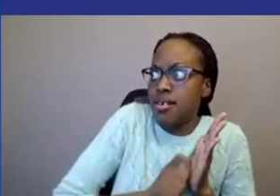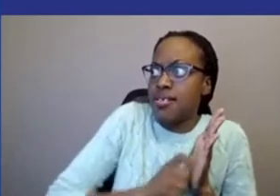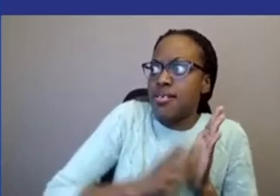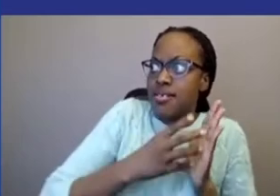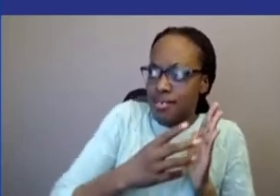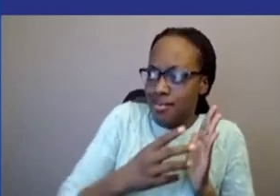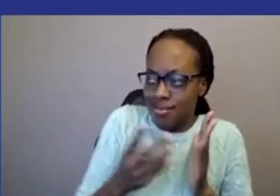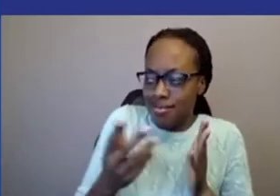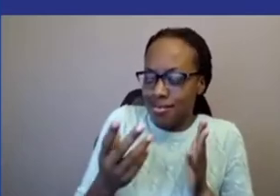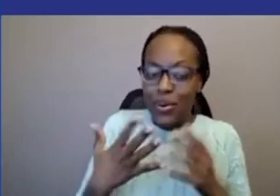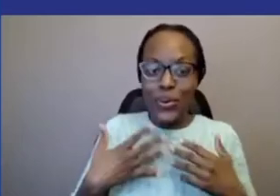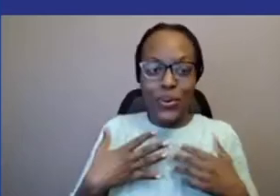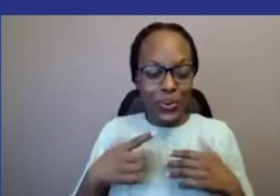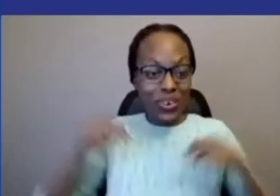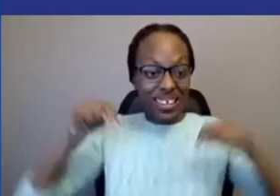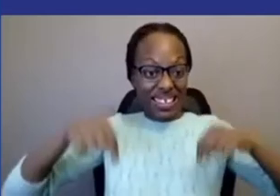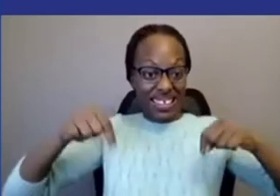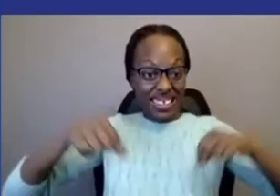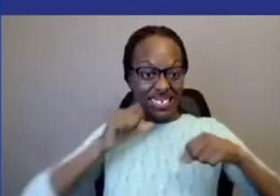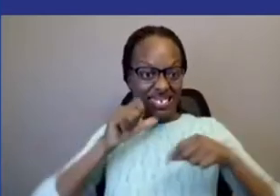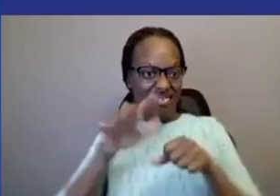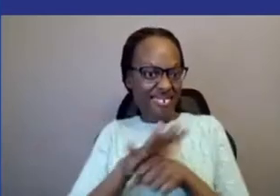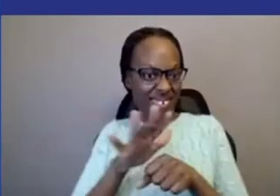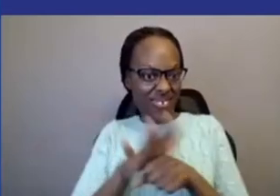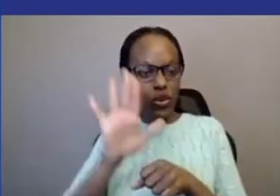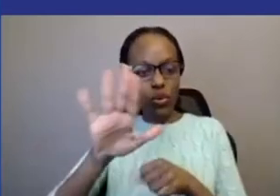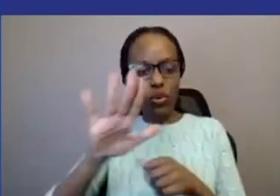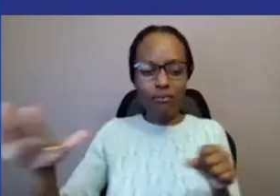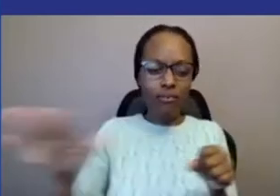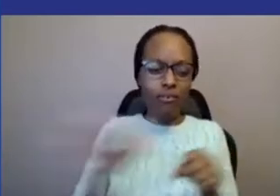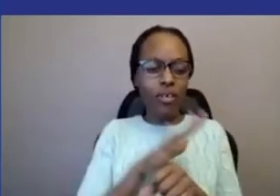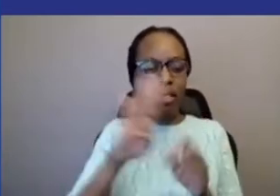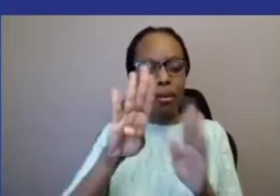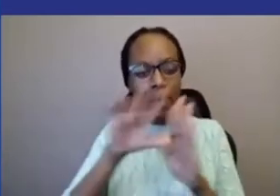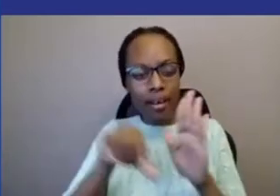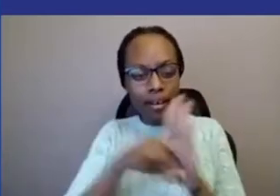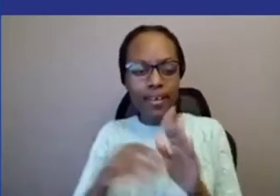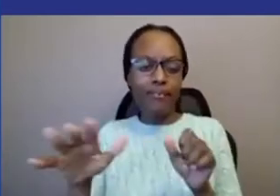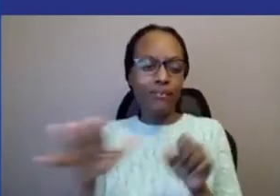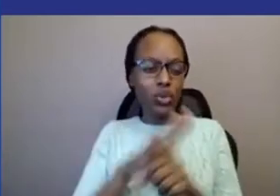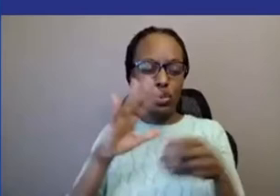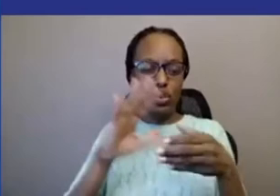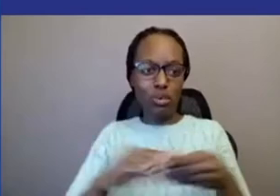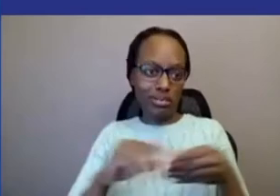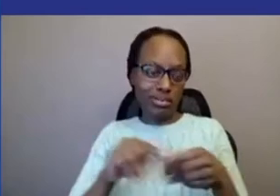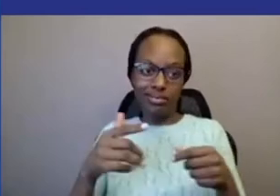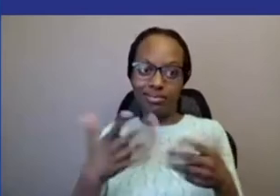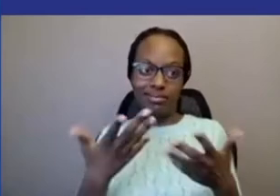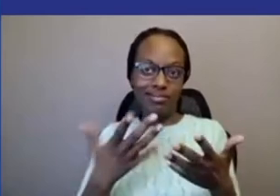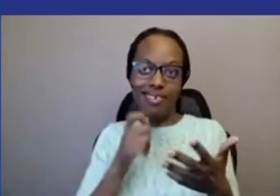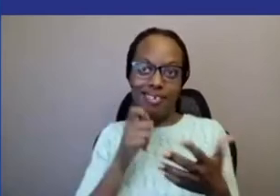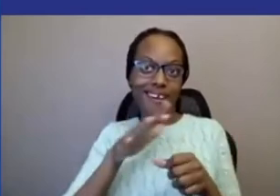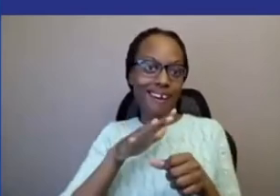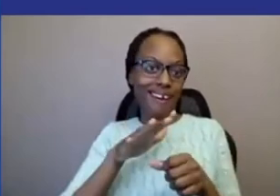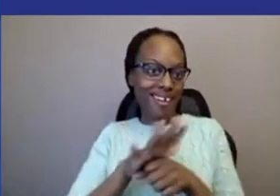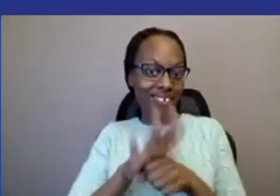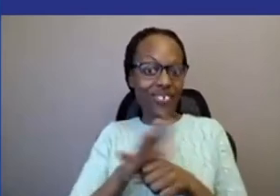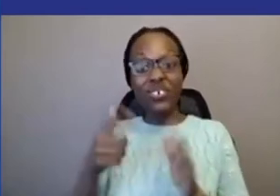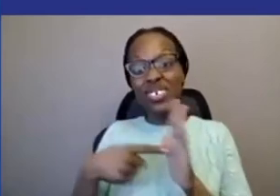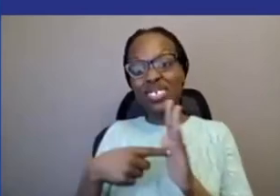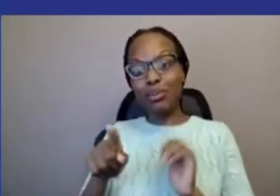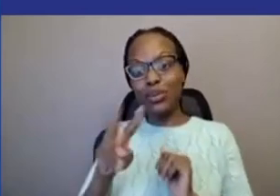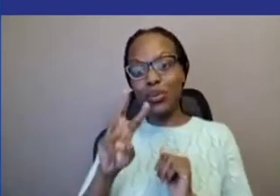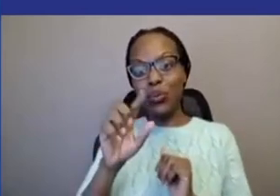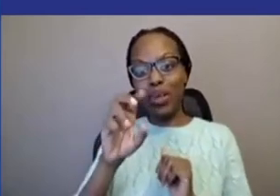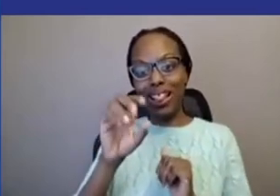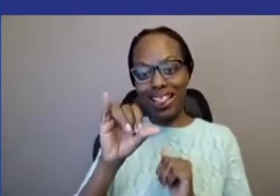This isn't even enough in terms of like getting all of your backgrounds and your stories, especially, you know, those stories of Willie and the Vogue community